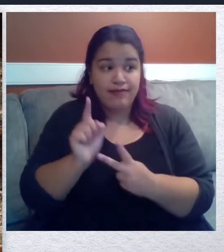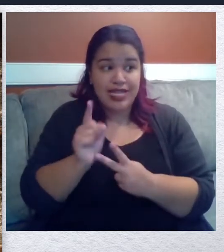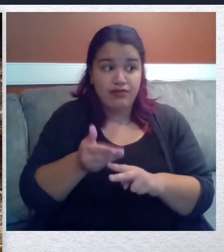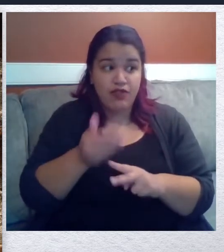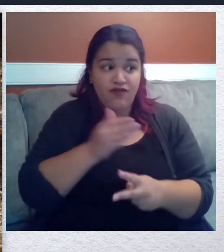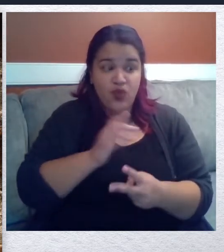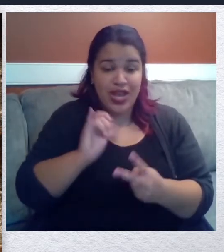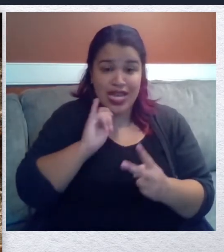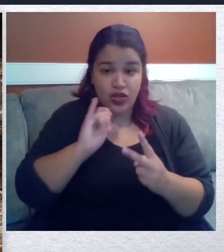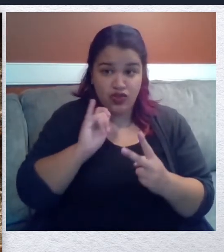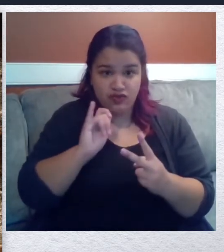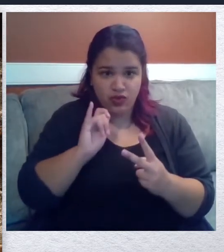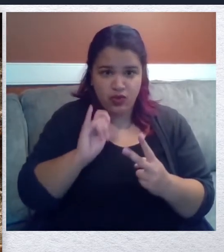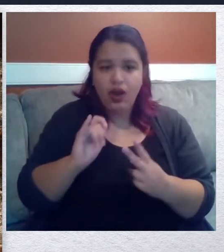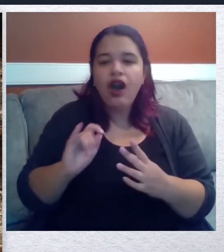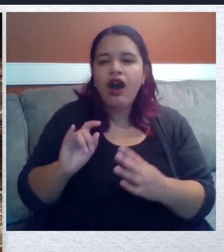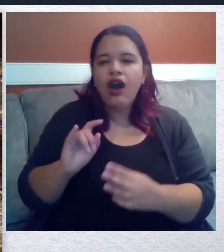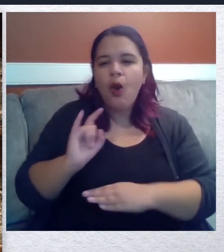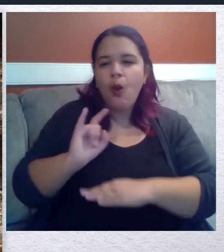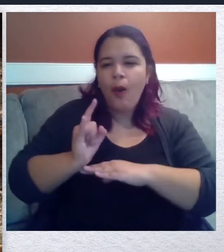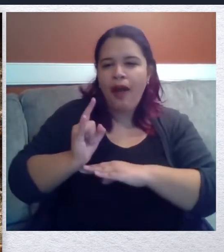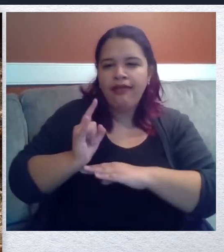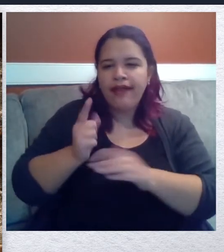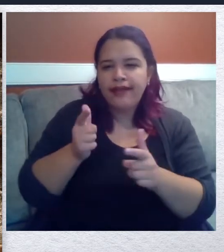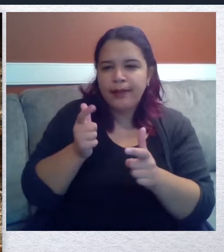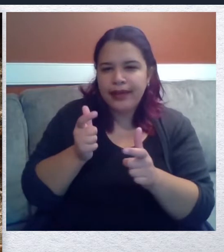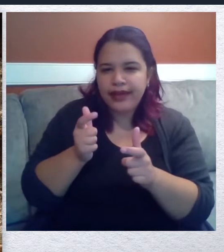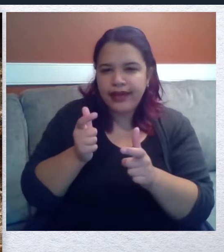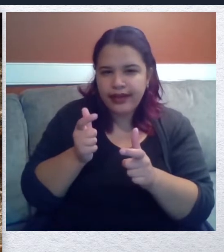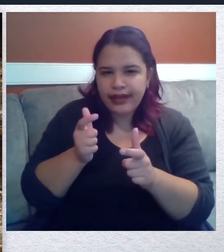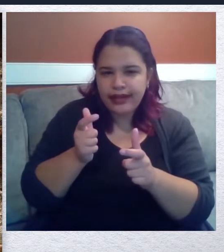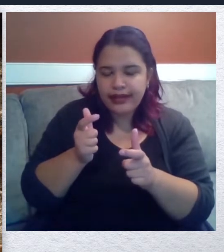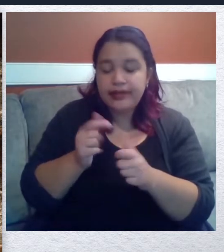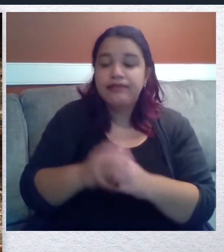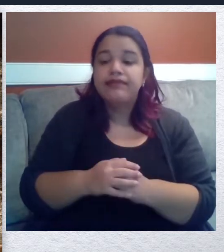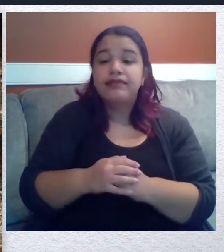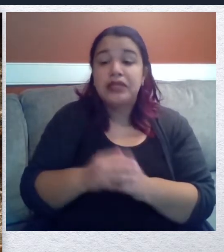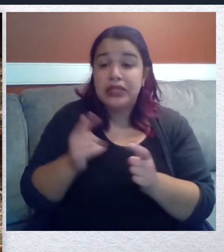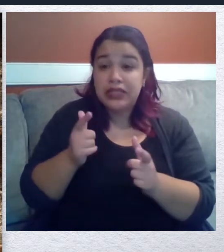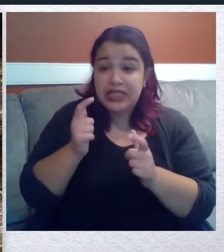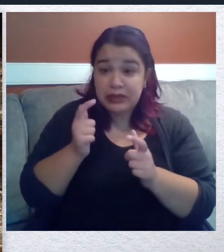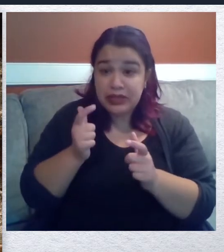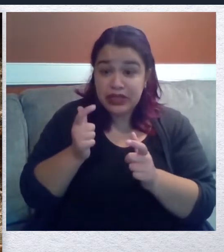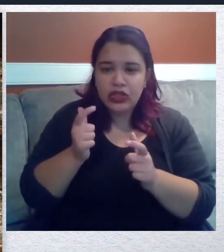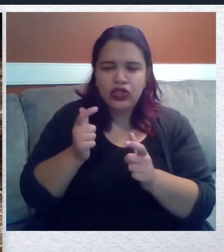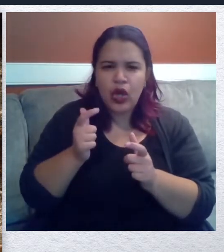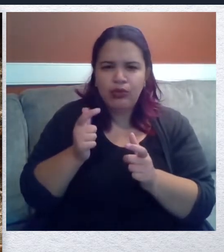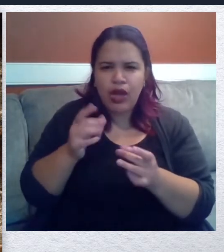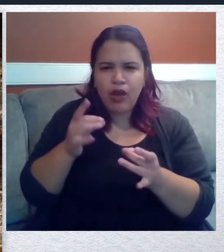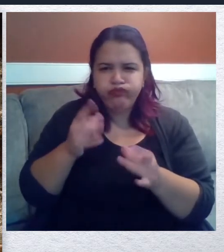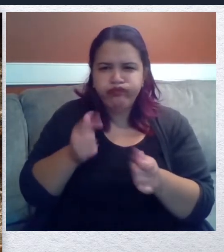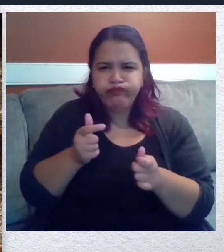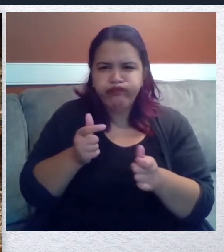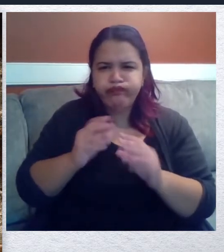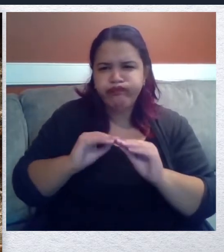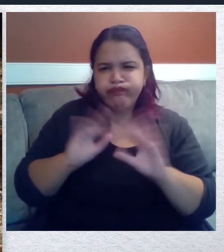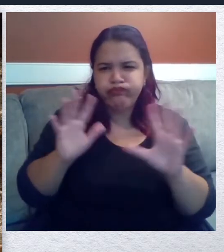Your internet connection speed should be fast enough to ensure a smooth and uninterrupted conversation with the